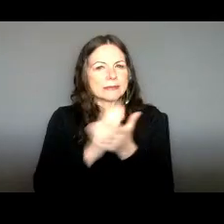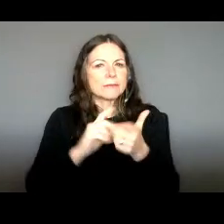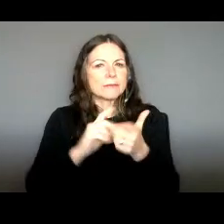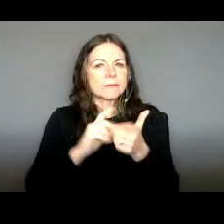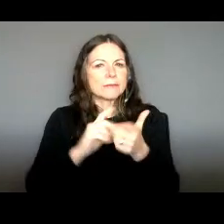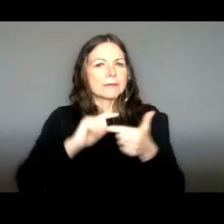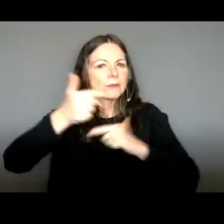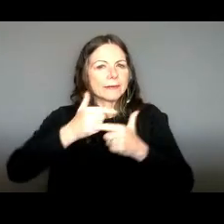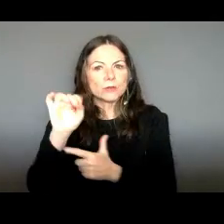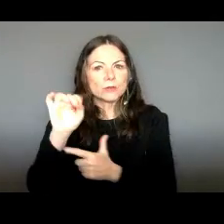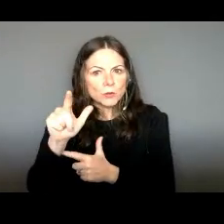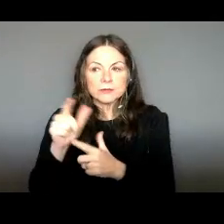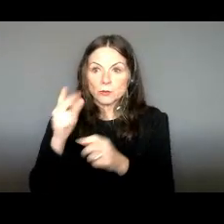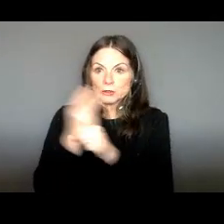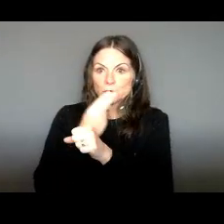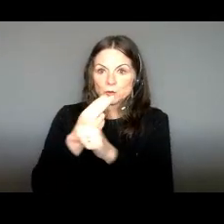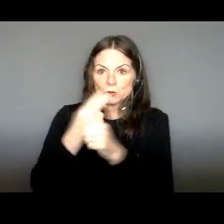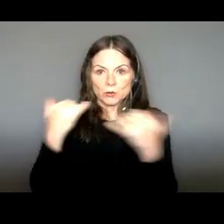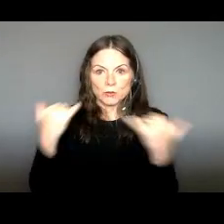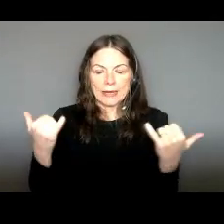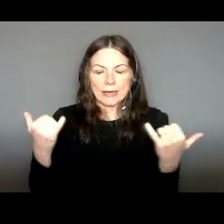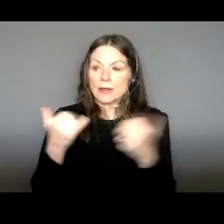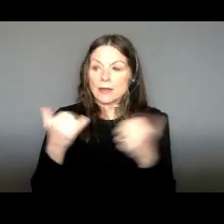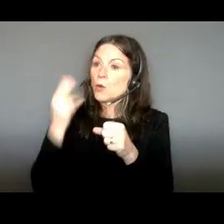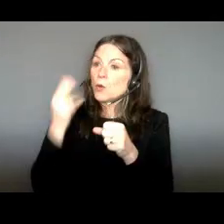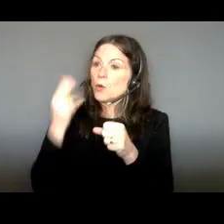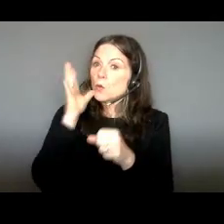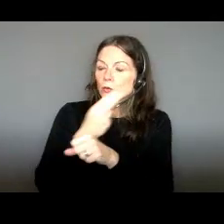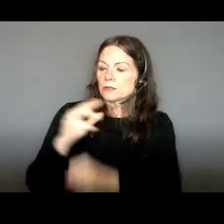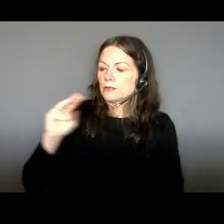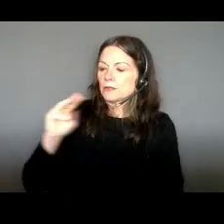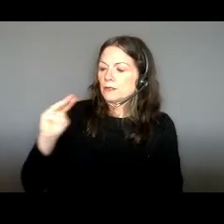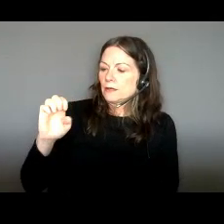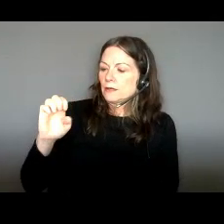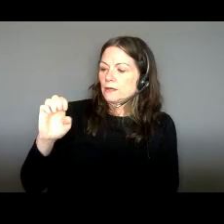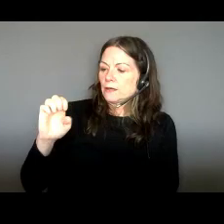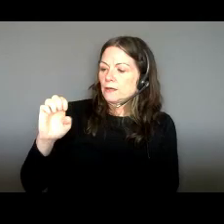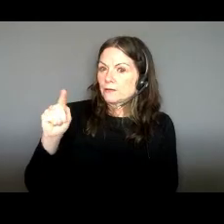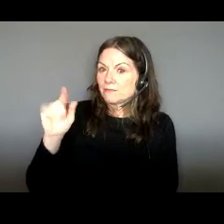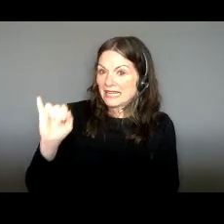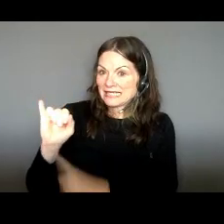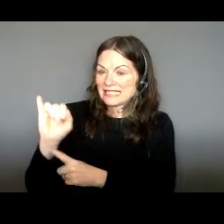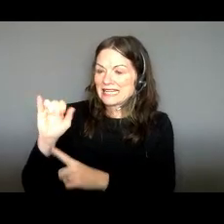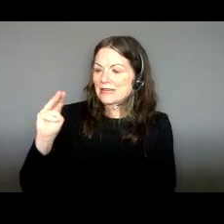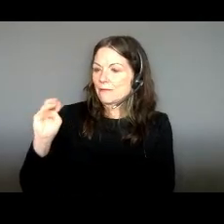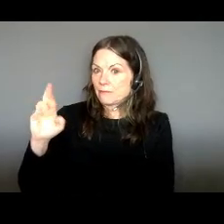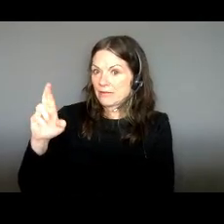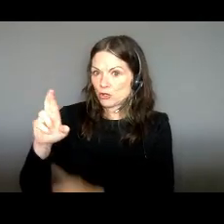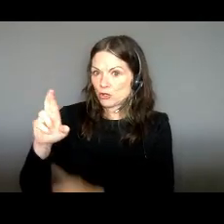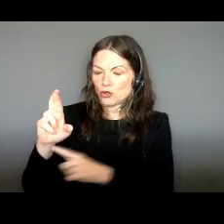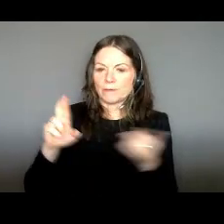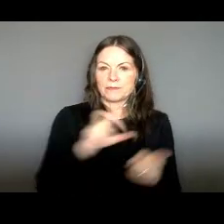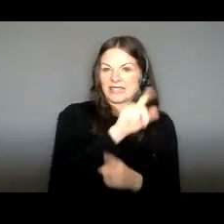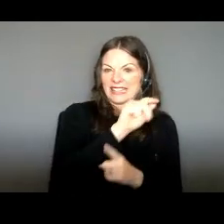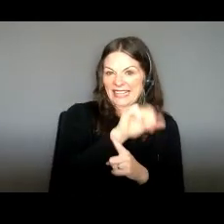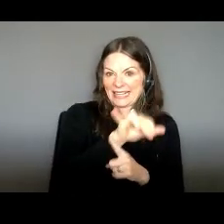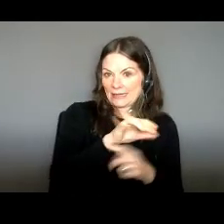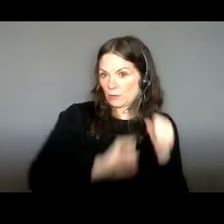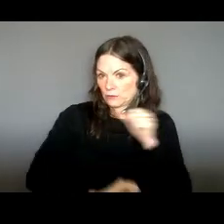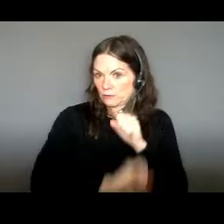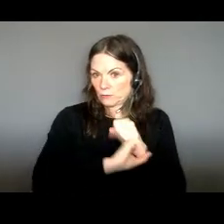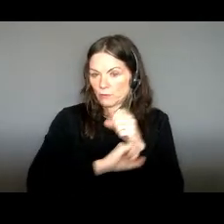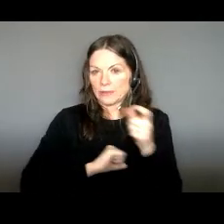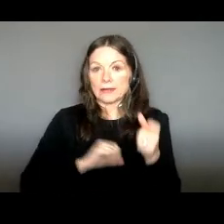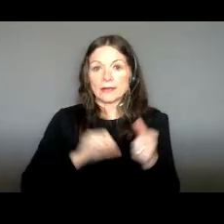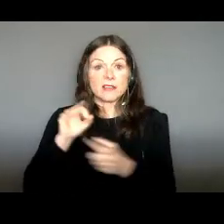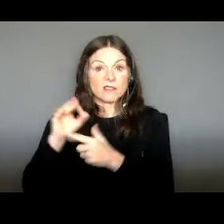the training. And we will be using Mentimeter. My colleague Layla will be supporting me in this. And if you've never used this tool before, there